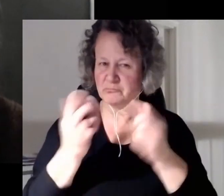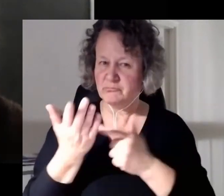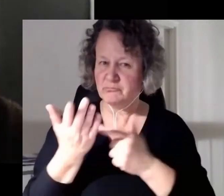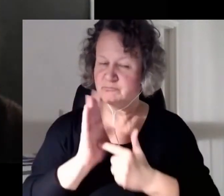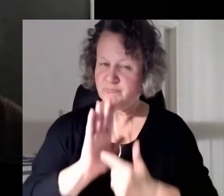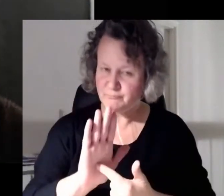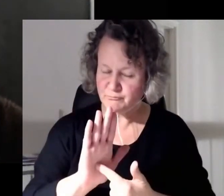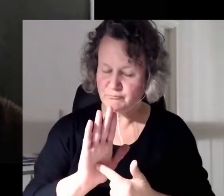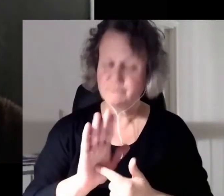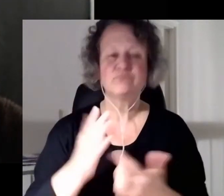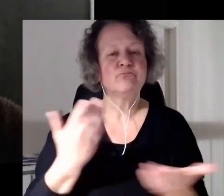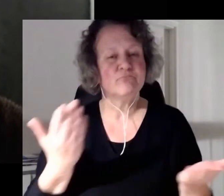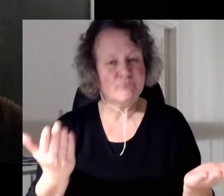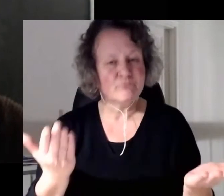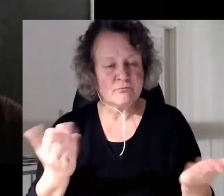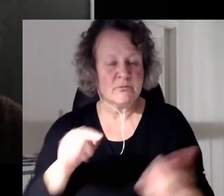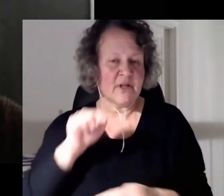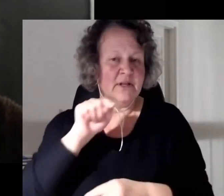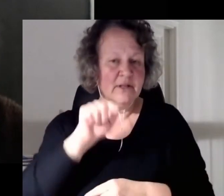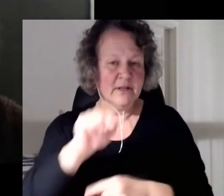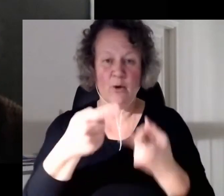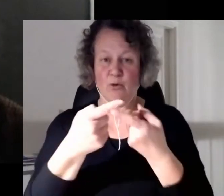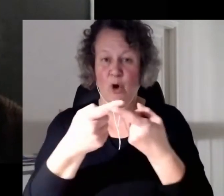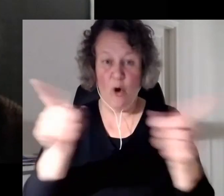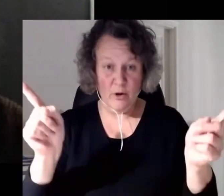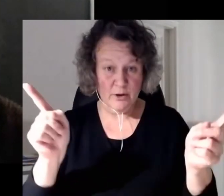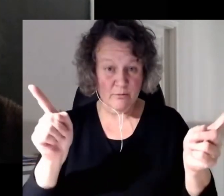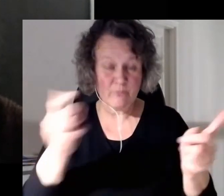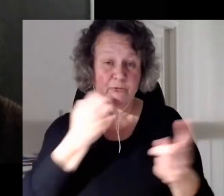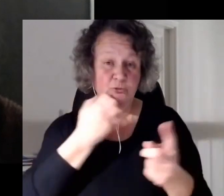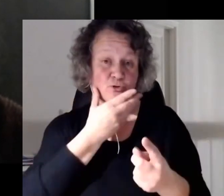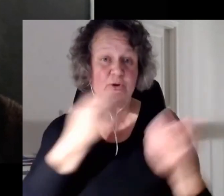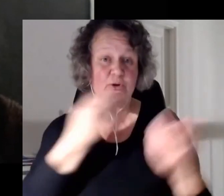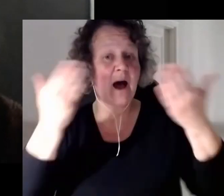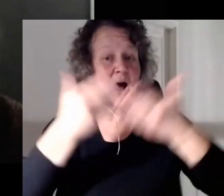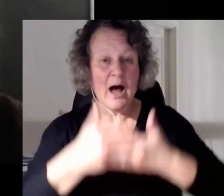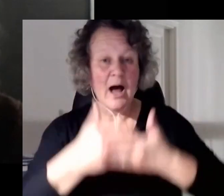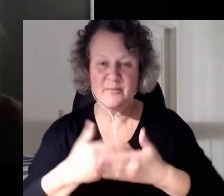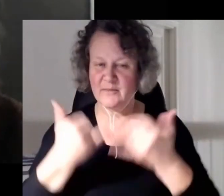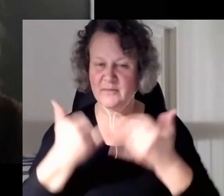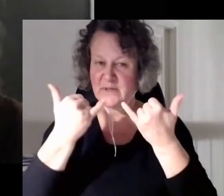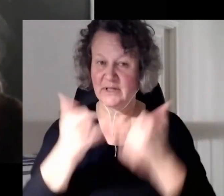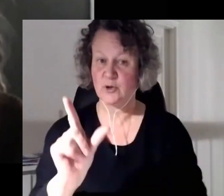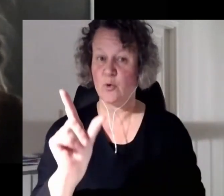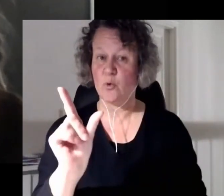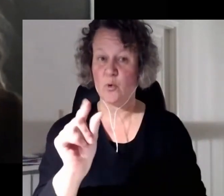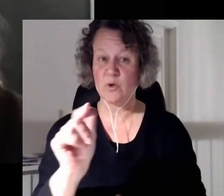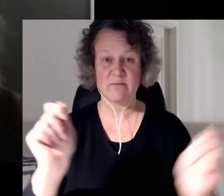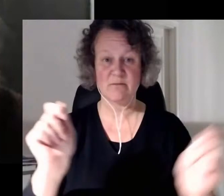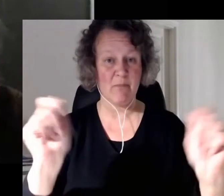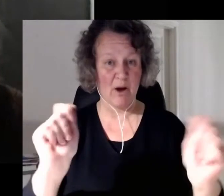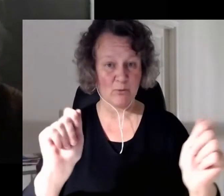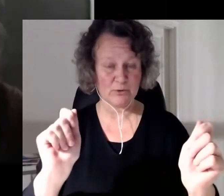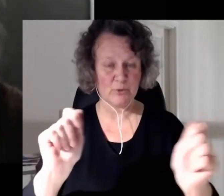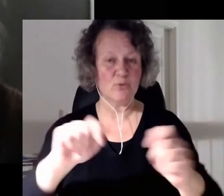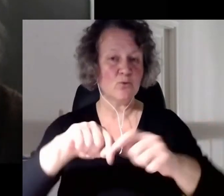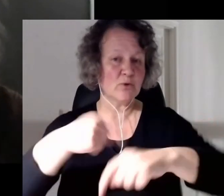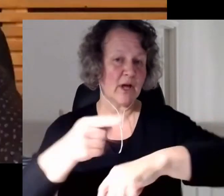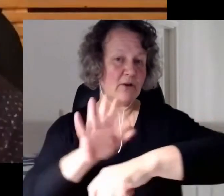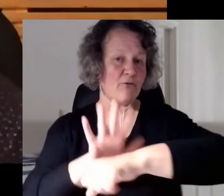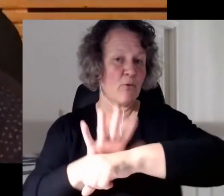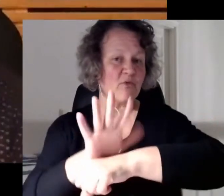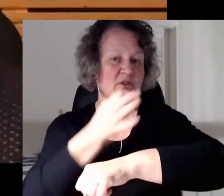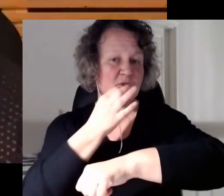climate communication. Thank you. Thank you to you all, and I wish you a nice evening, and you have probably a short break, and